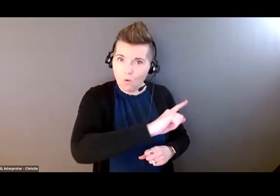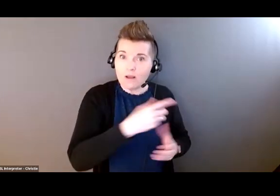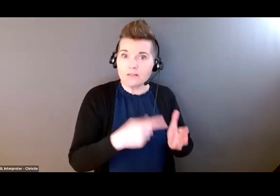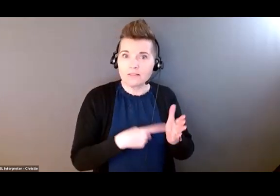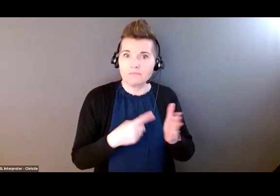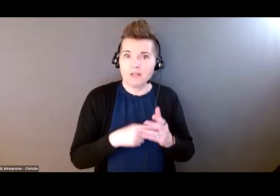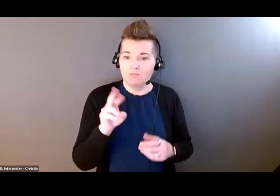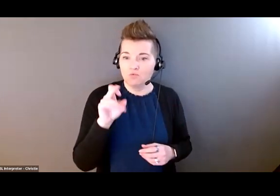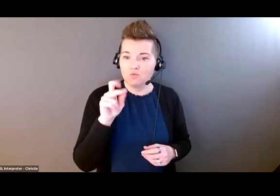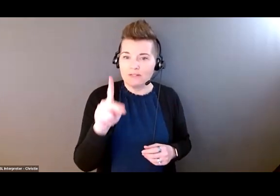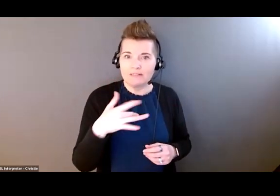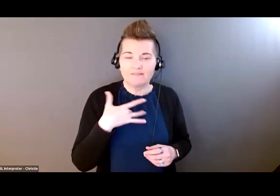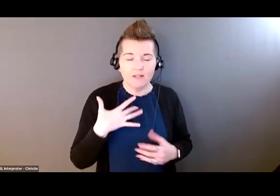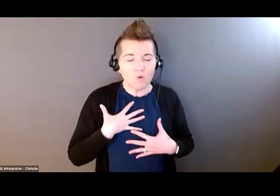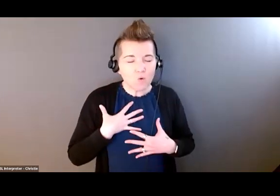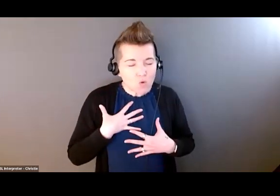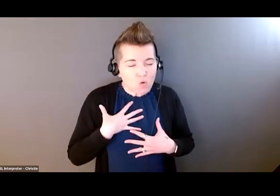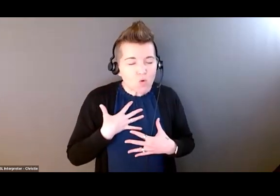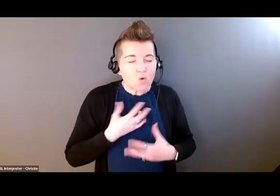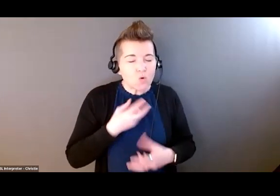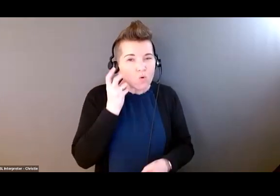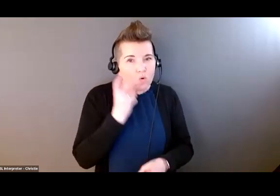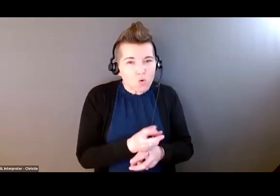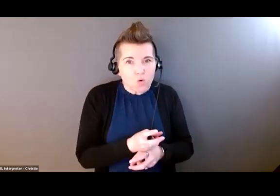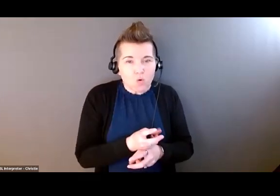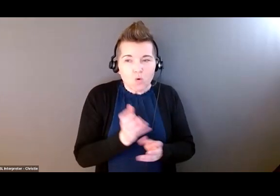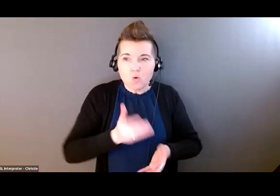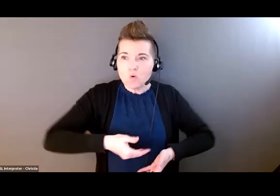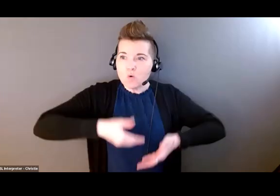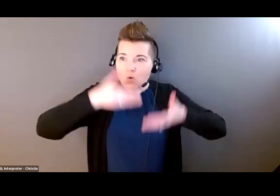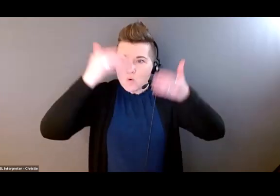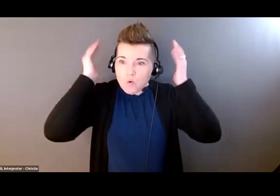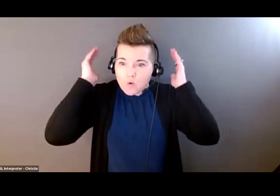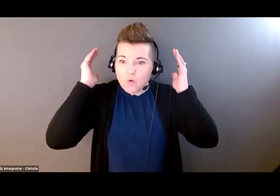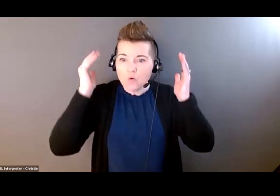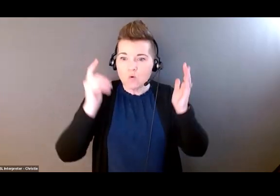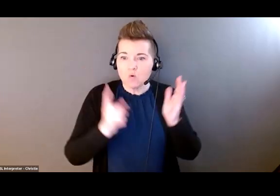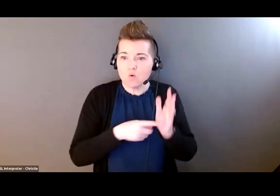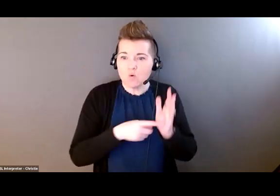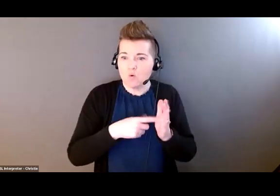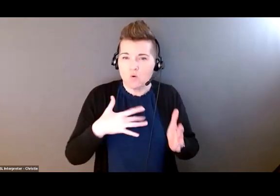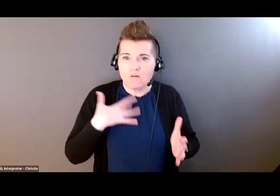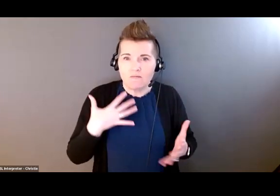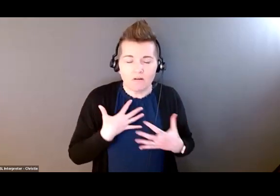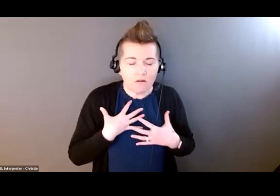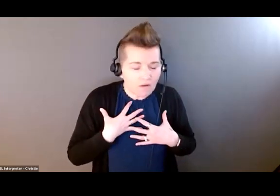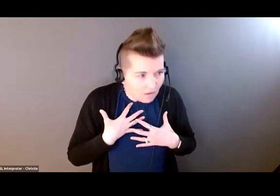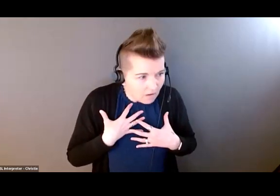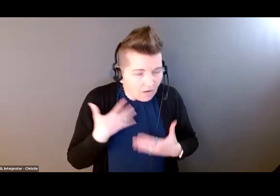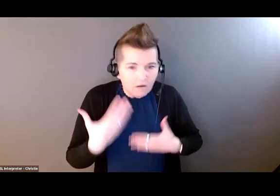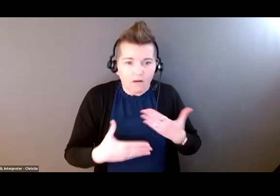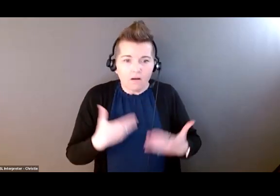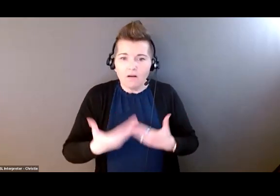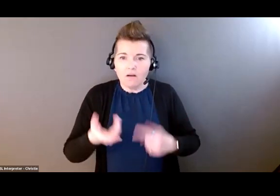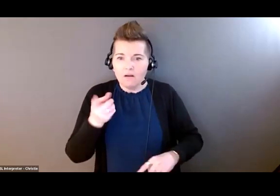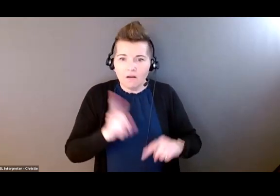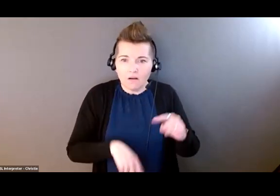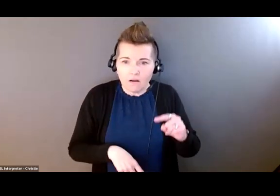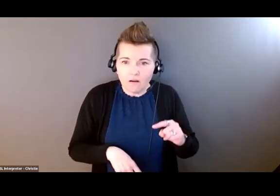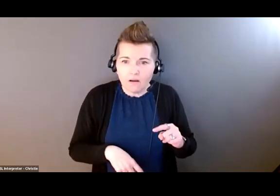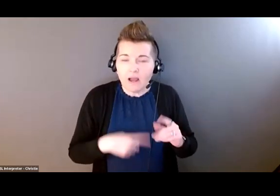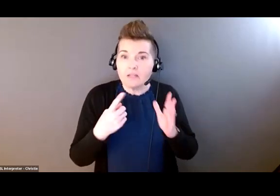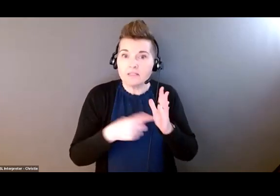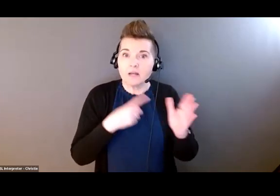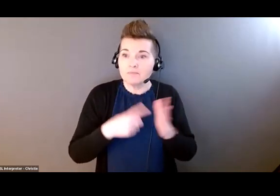people we're caring with believed in. This risk sometimes felt too large, sometimes very